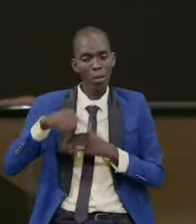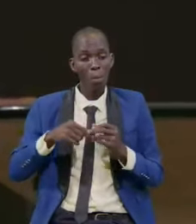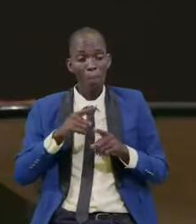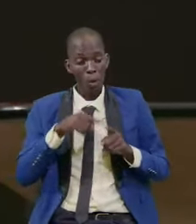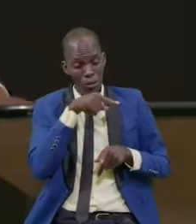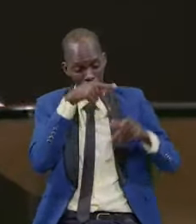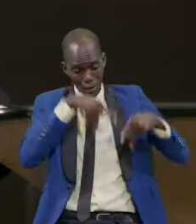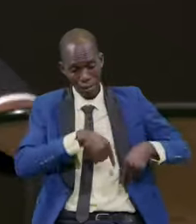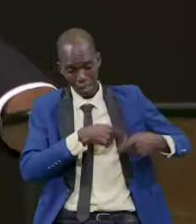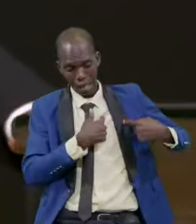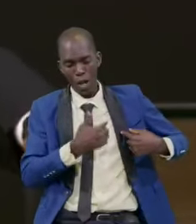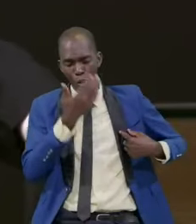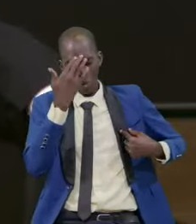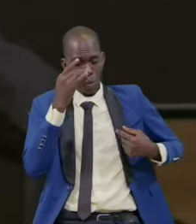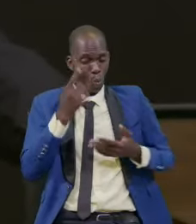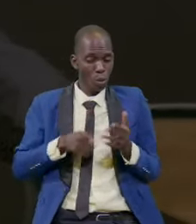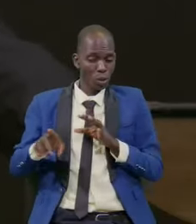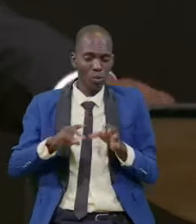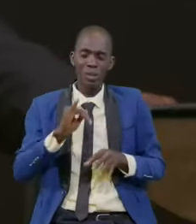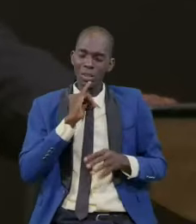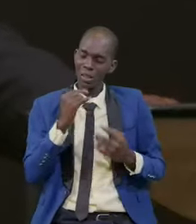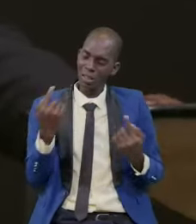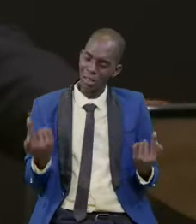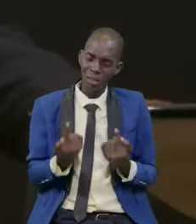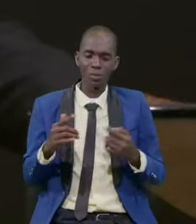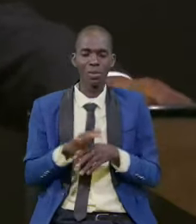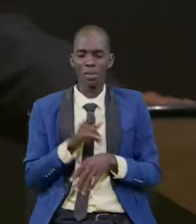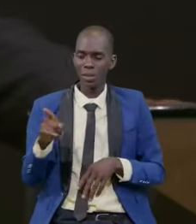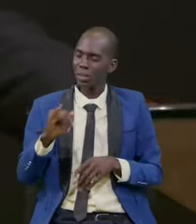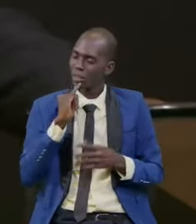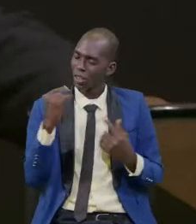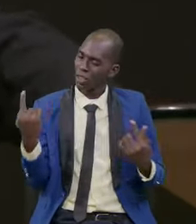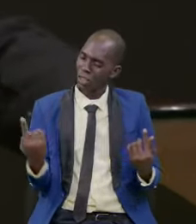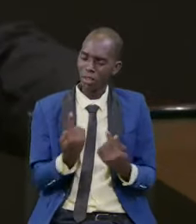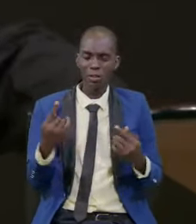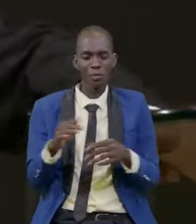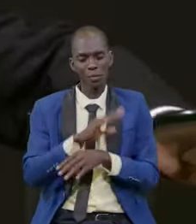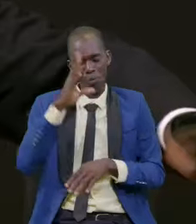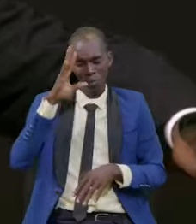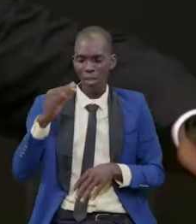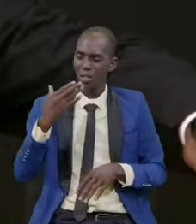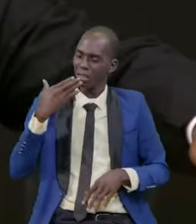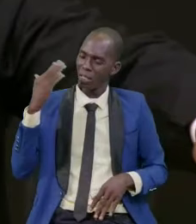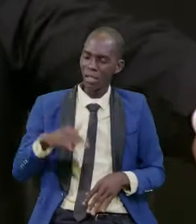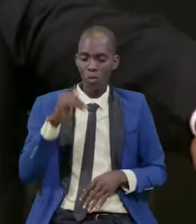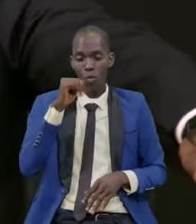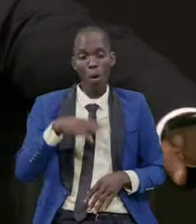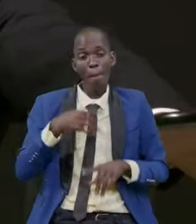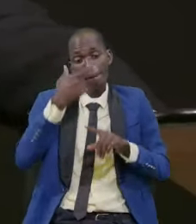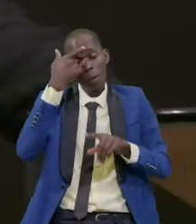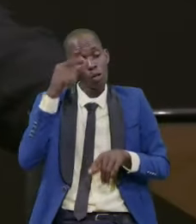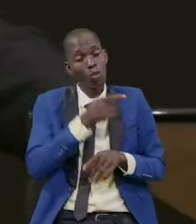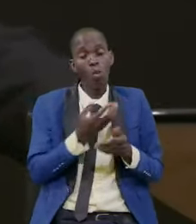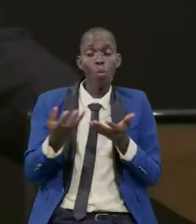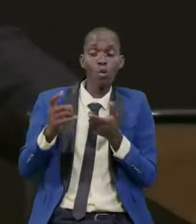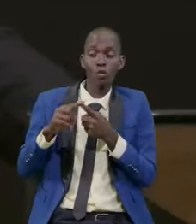heart, this is a sinful man. And this is an evil woman. But because you